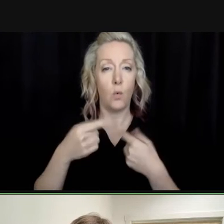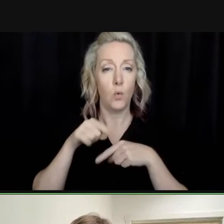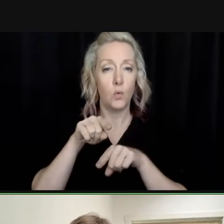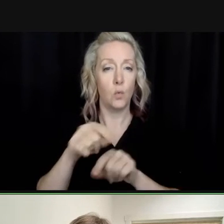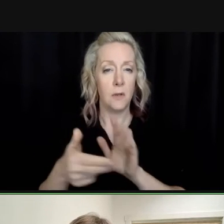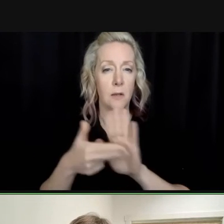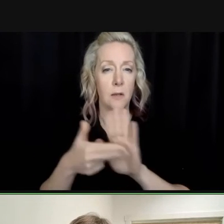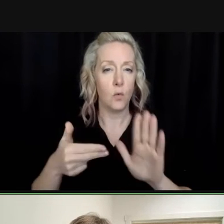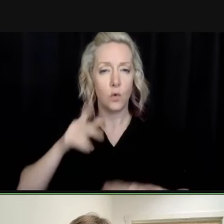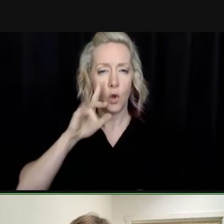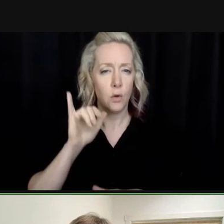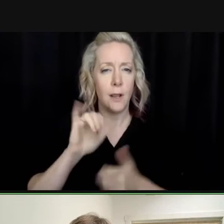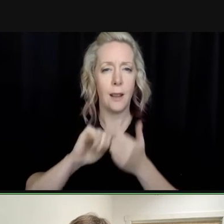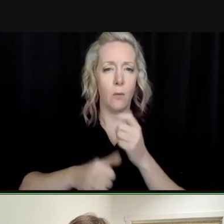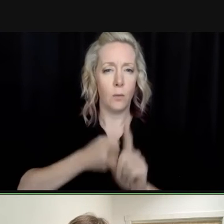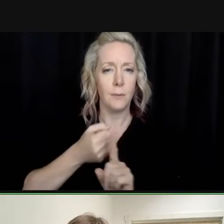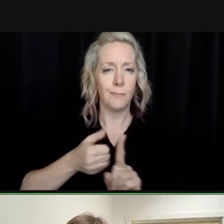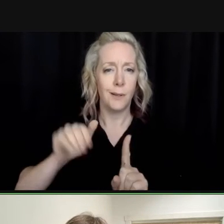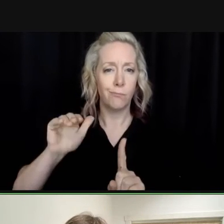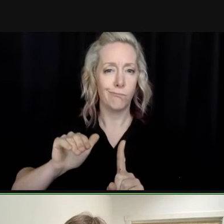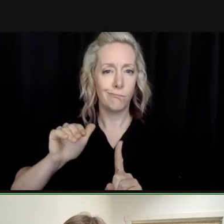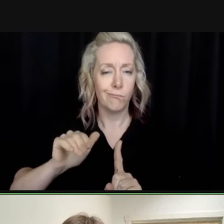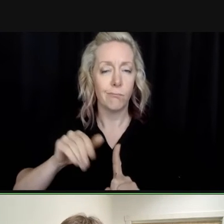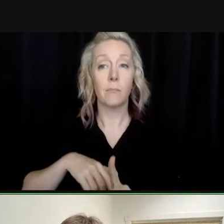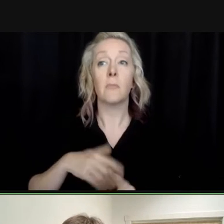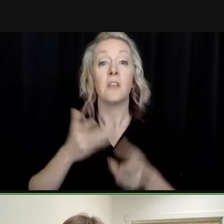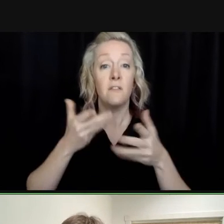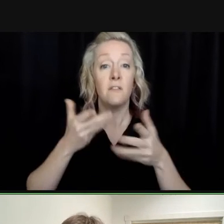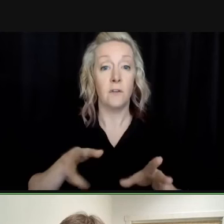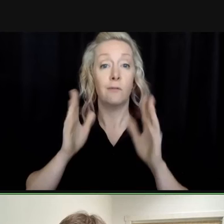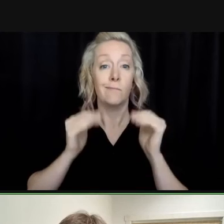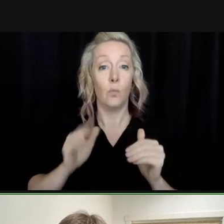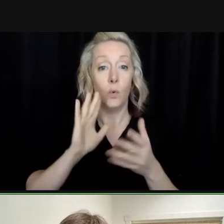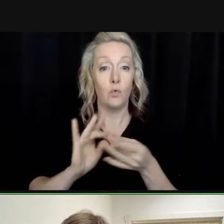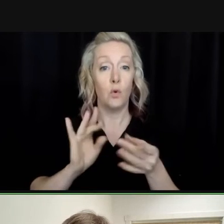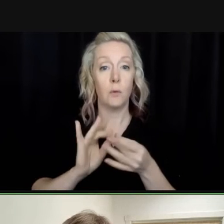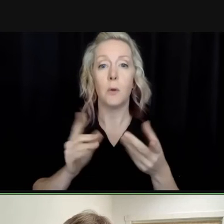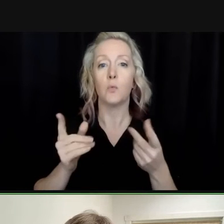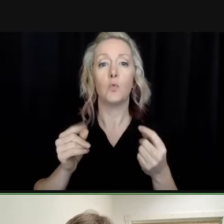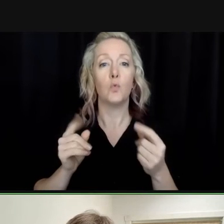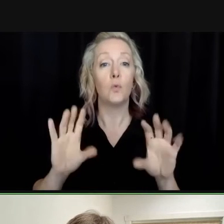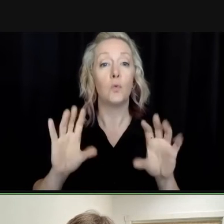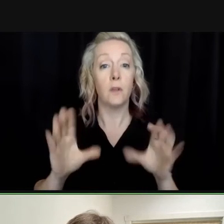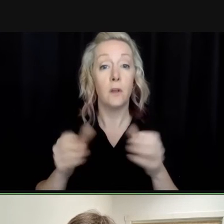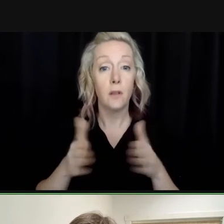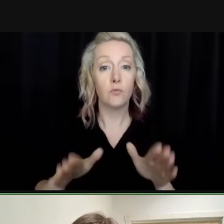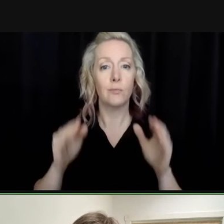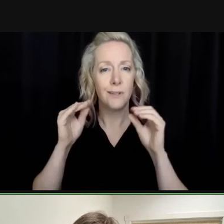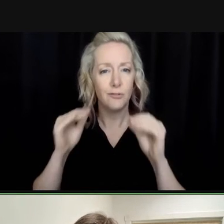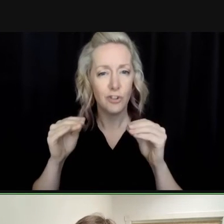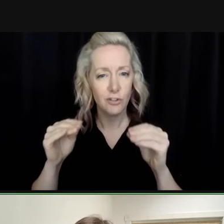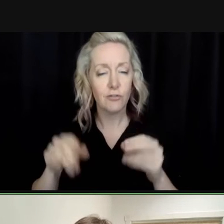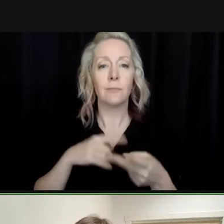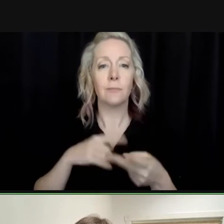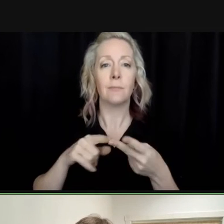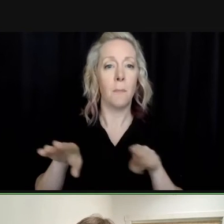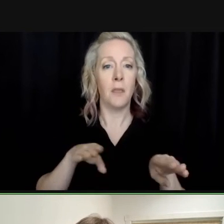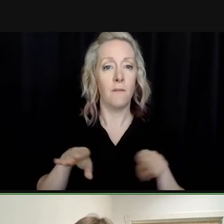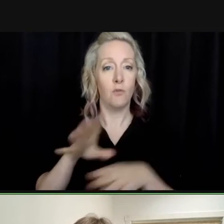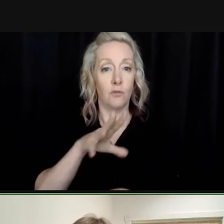diagnosis. And then we are going to move into talking about educational practices and behavioral interventions. So what I want